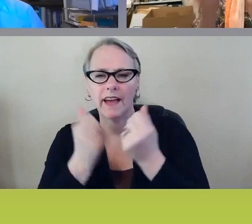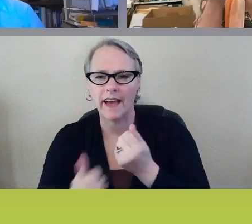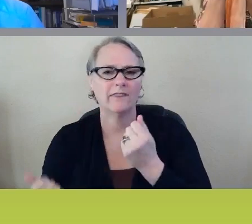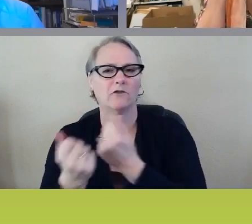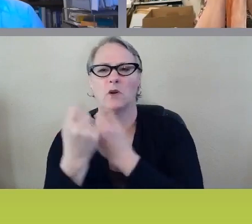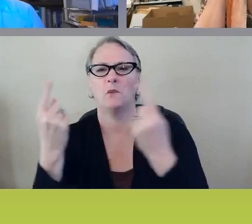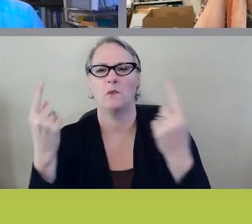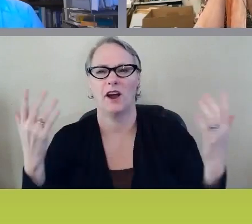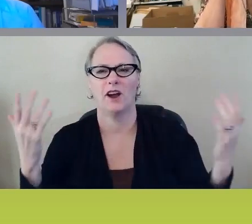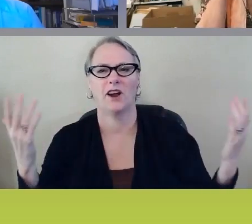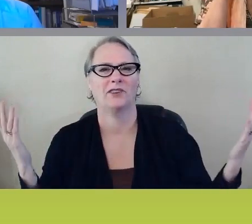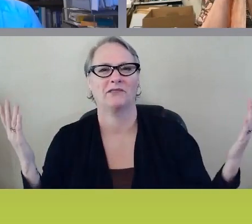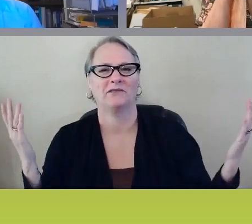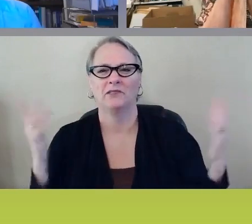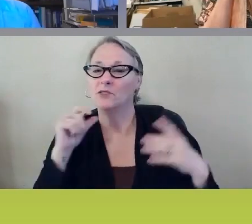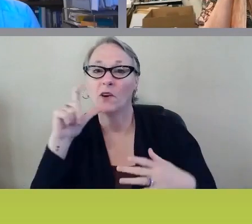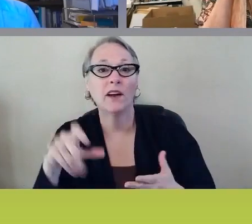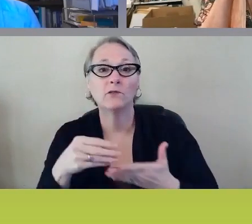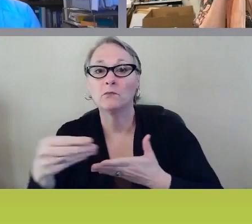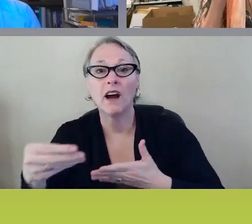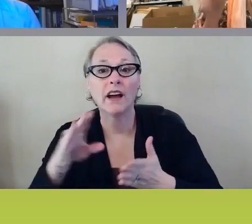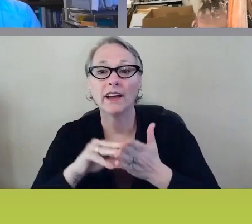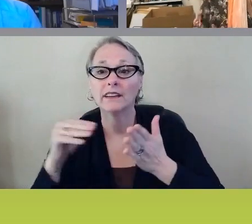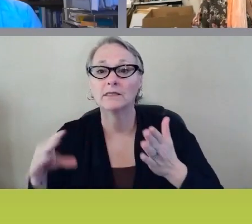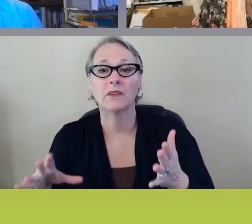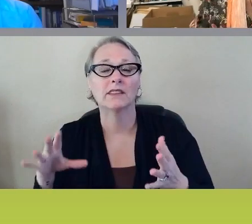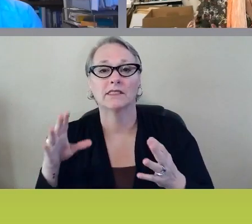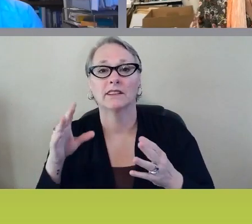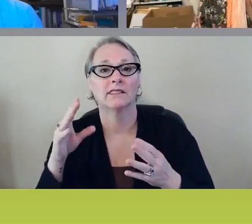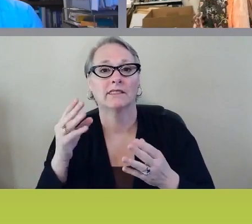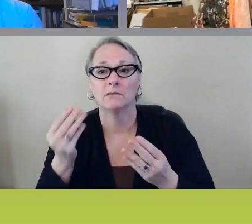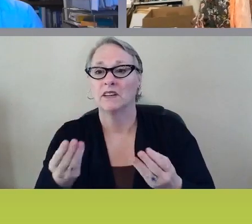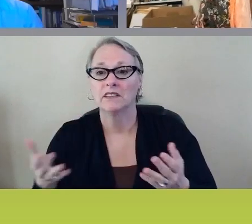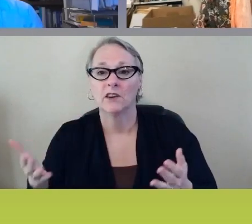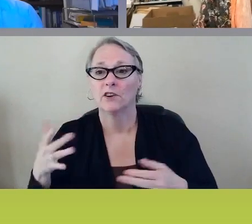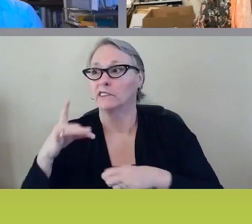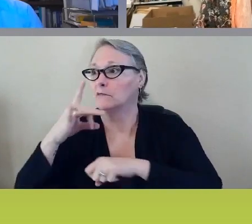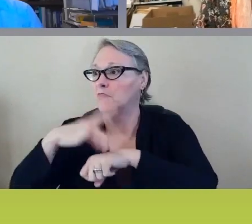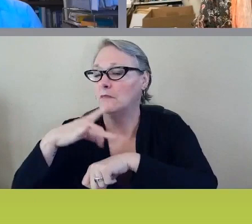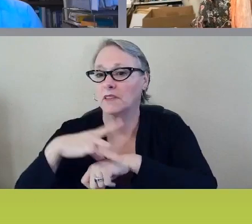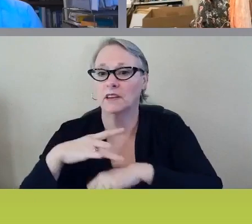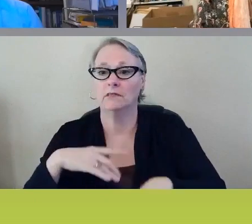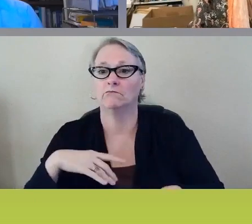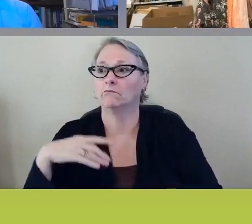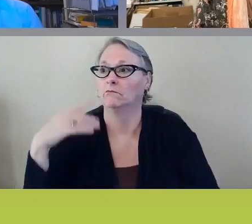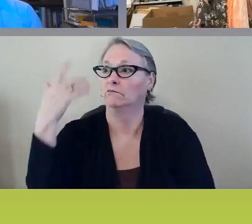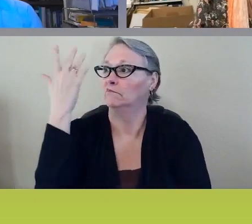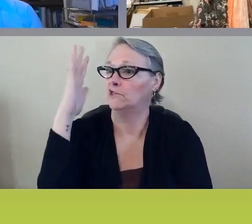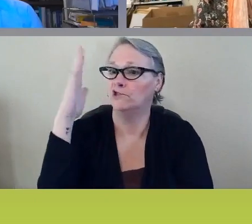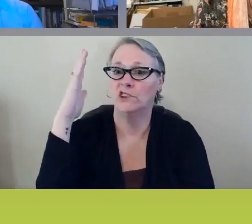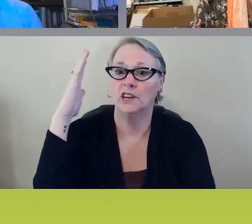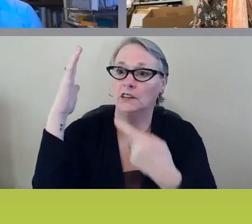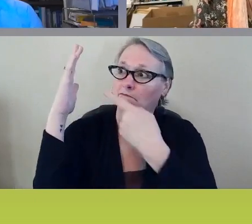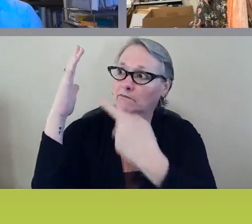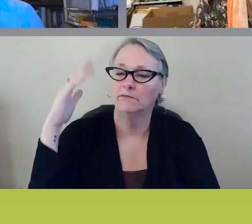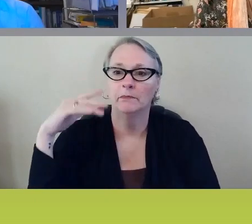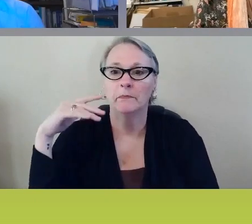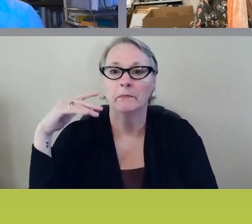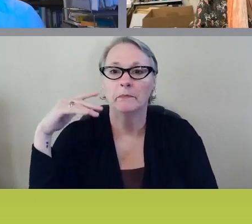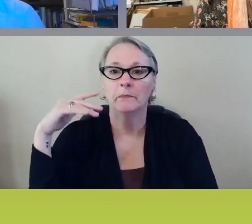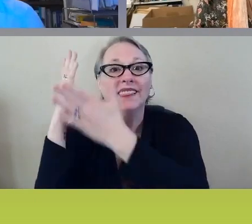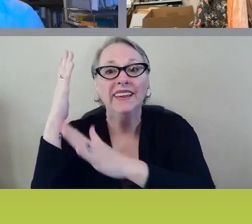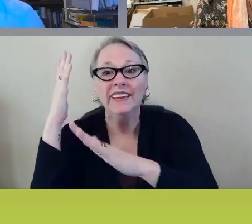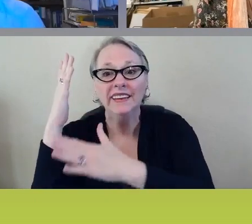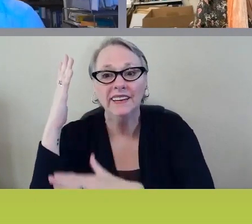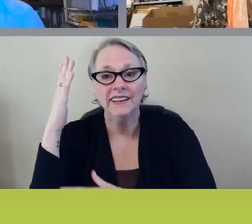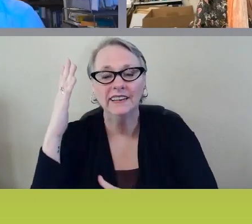any expensive materials, even just a pumpkin, even just a tree, even just the leaves, that children can engage in